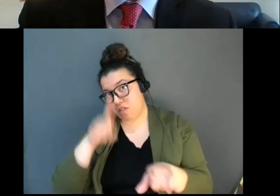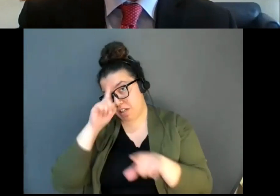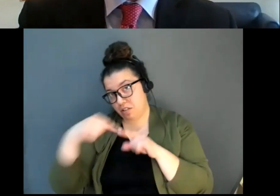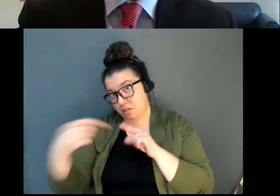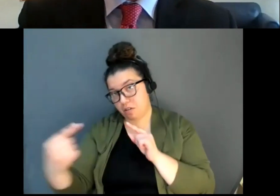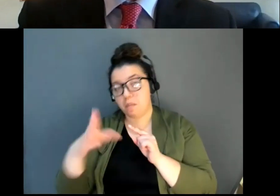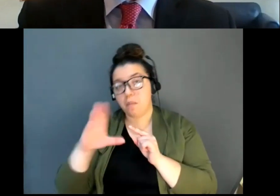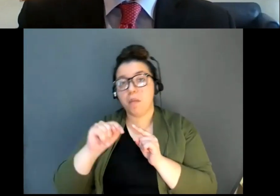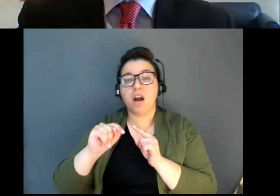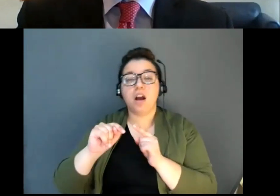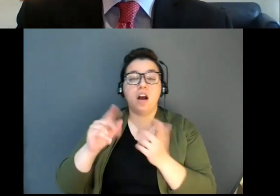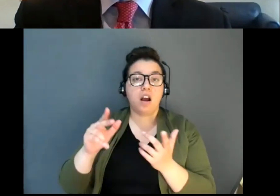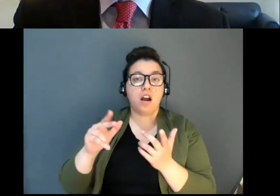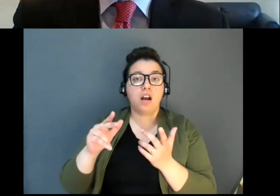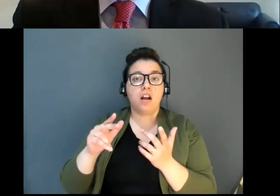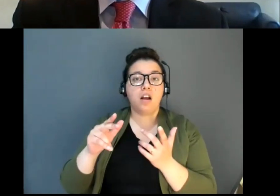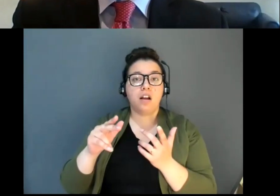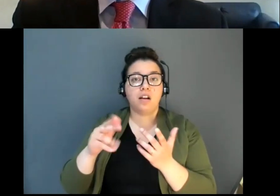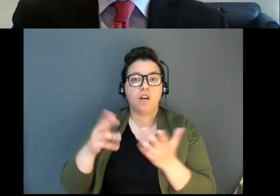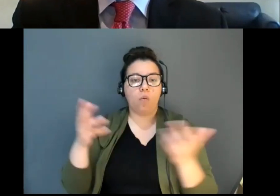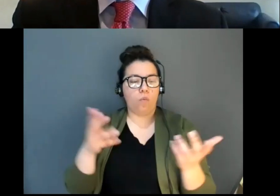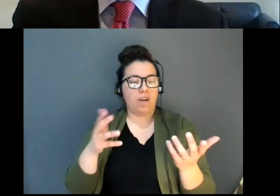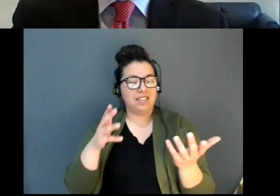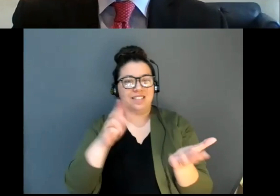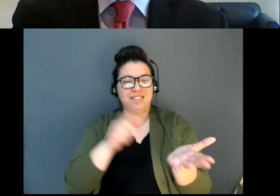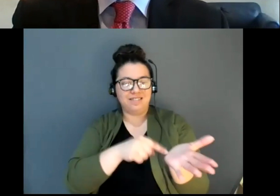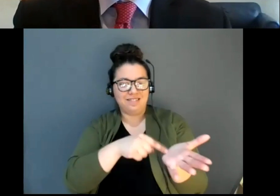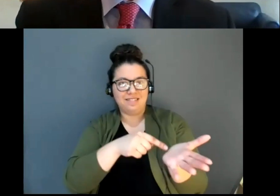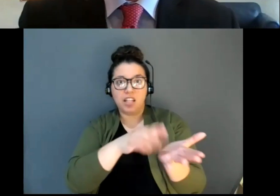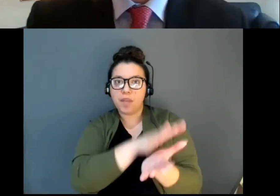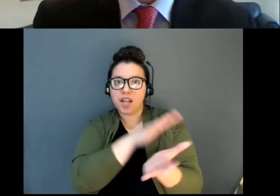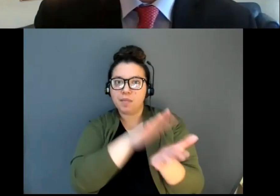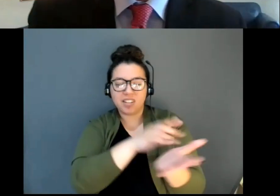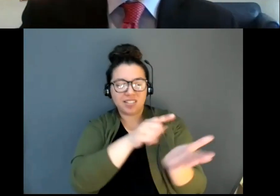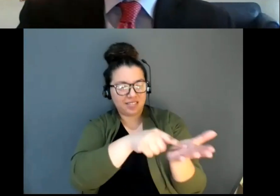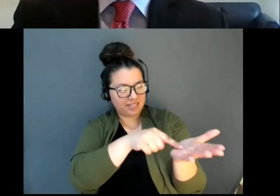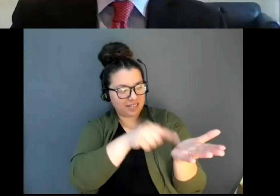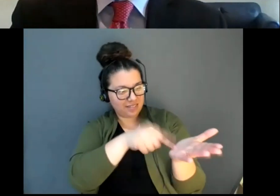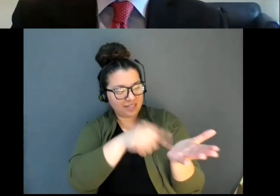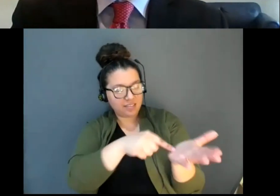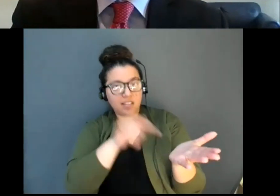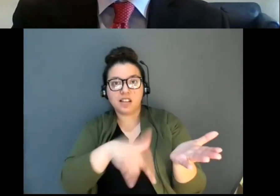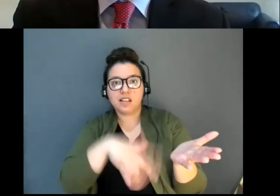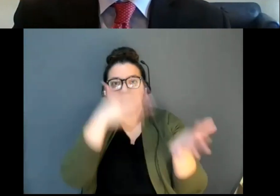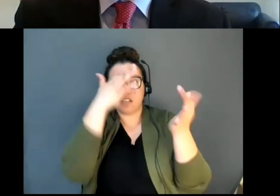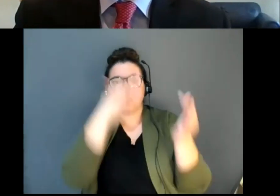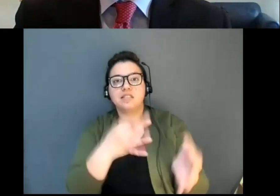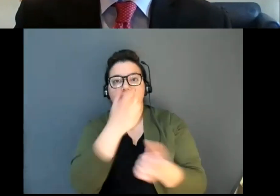down to what is written on a piece of paper. You determine what everyone's